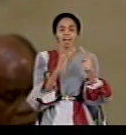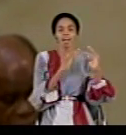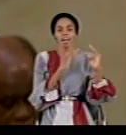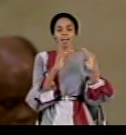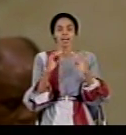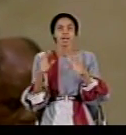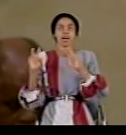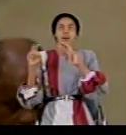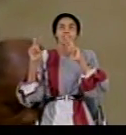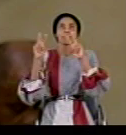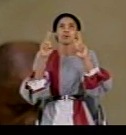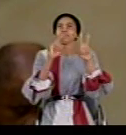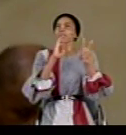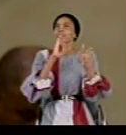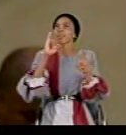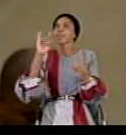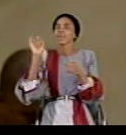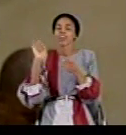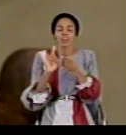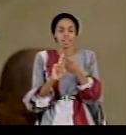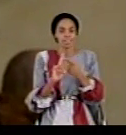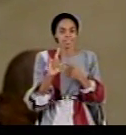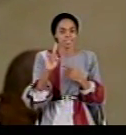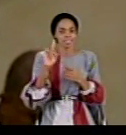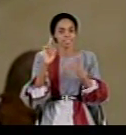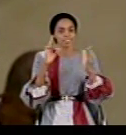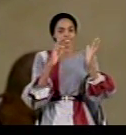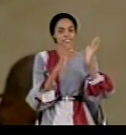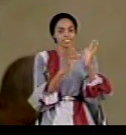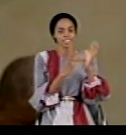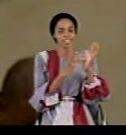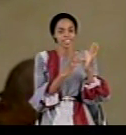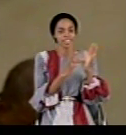war, looking on to